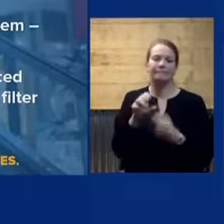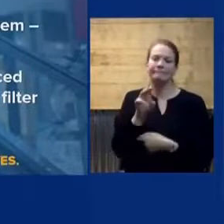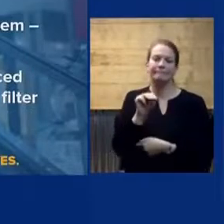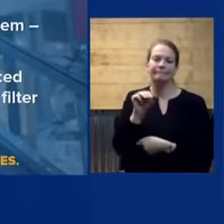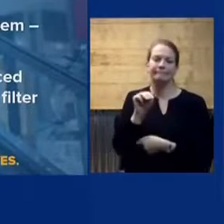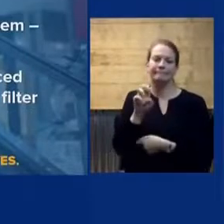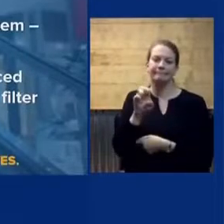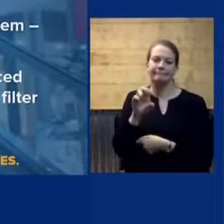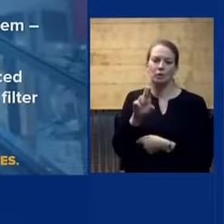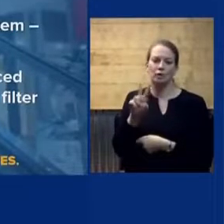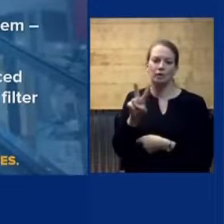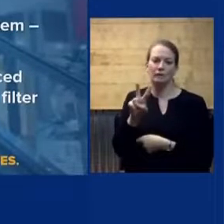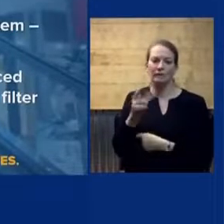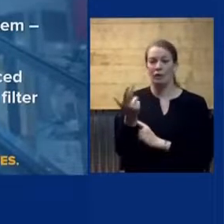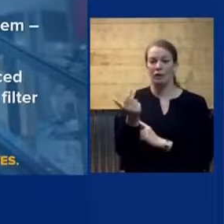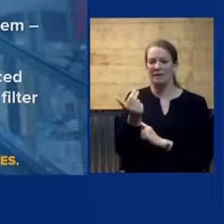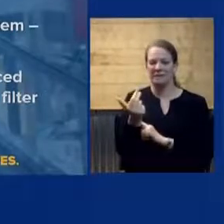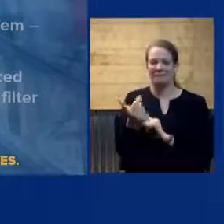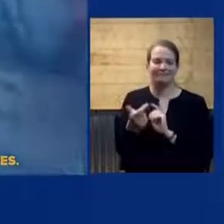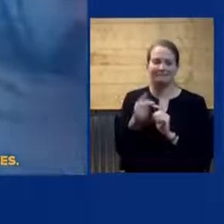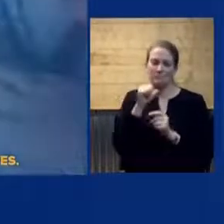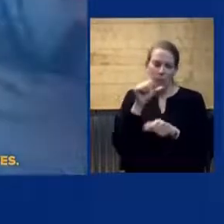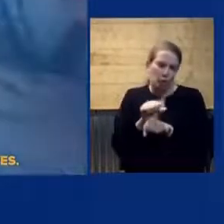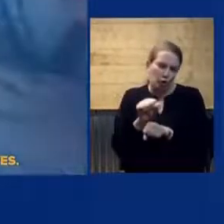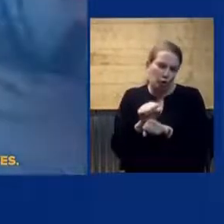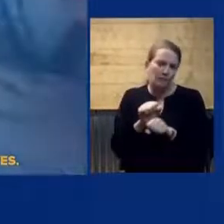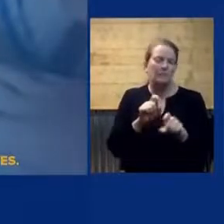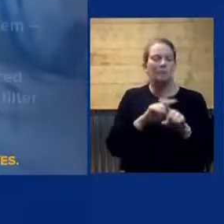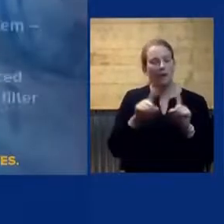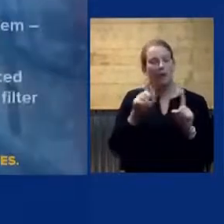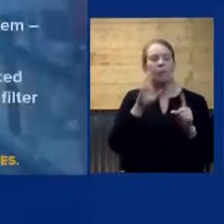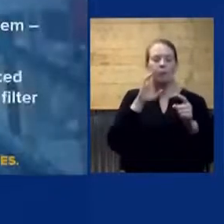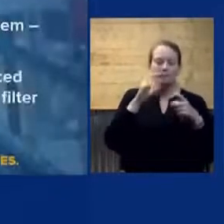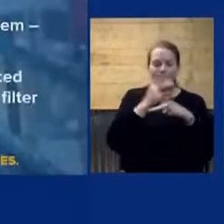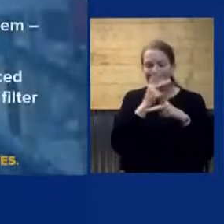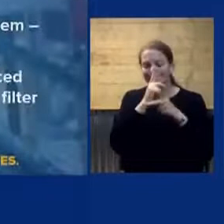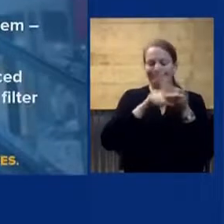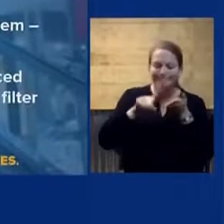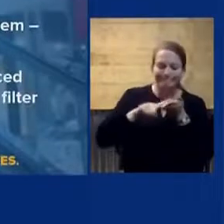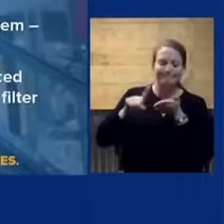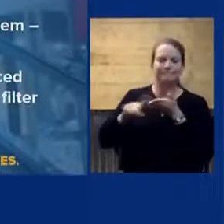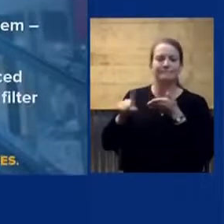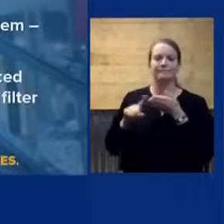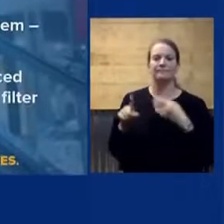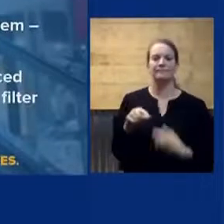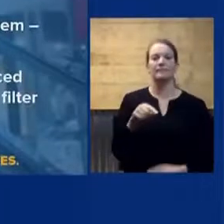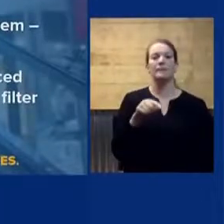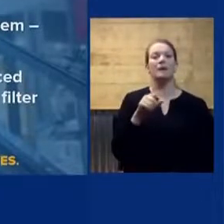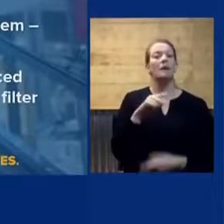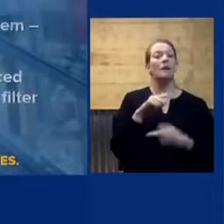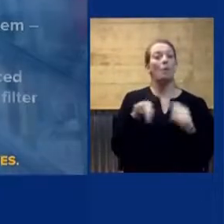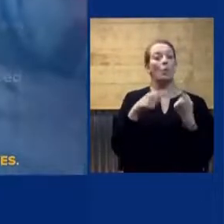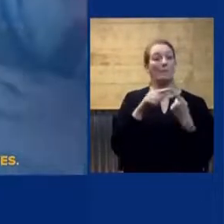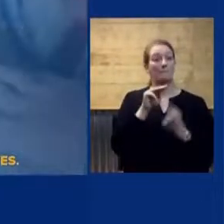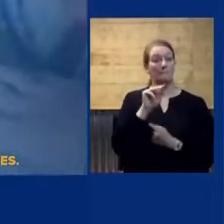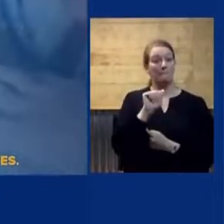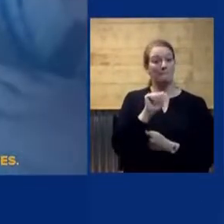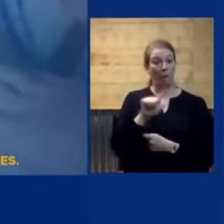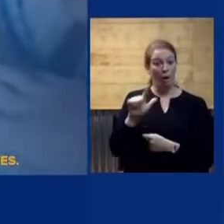one of those three filters, and then we have ventilation protocols, and the mall reopening date is July 10th in phase